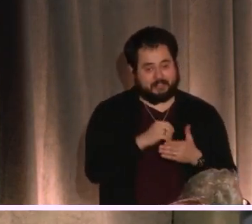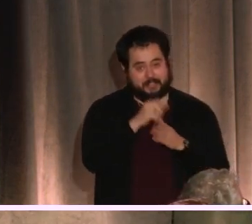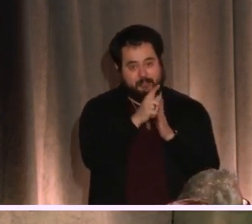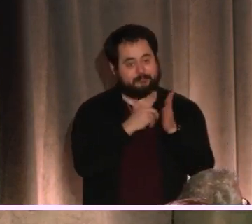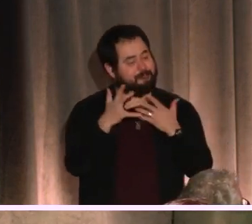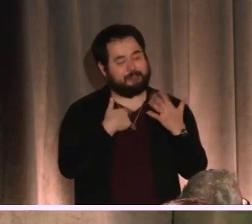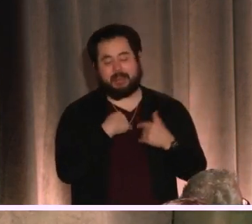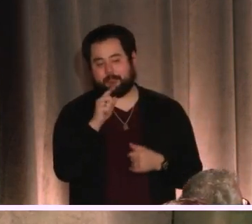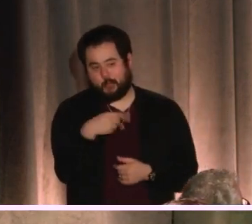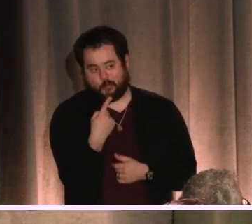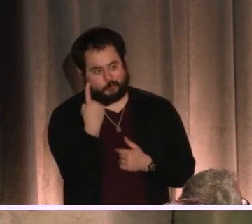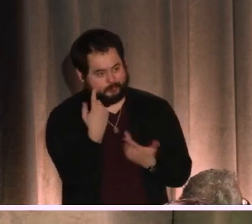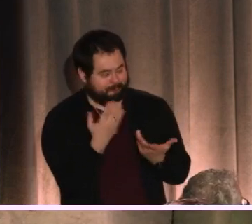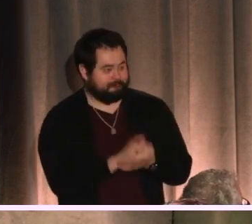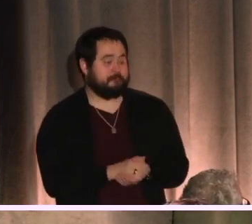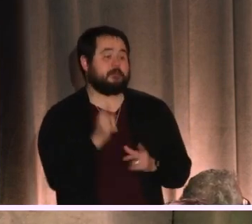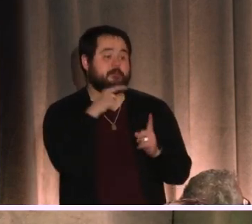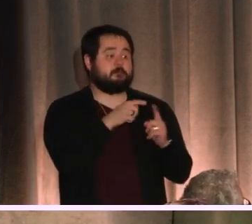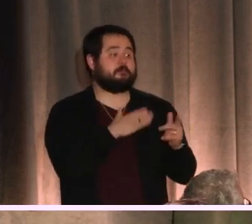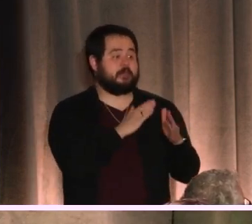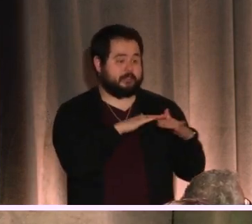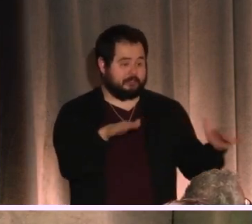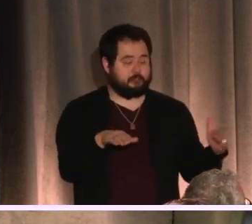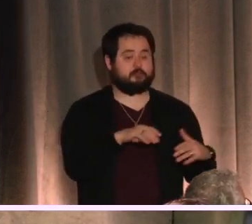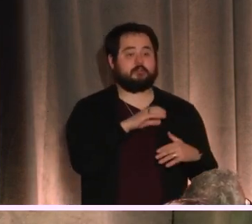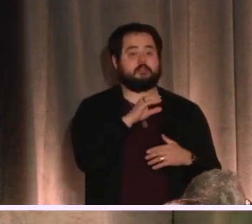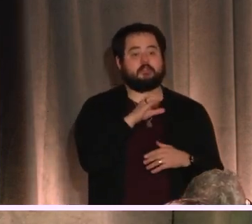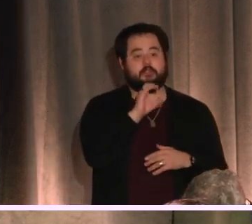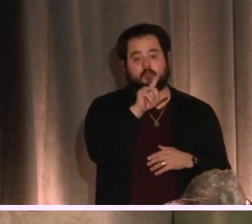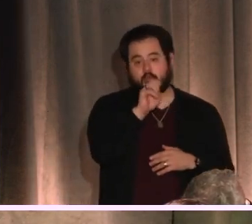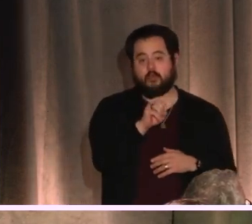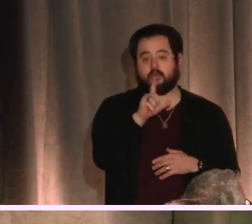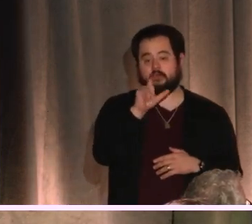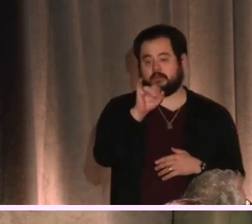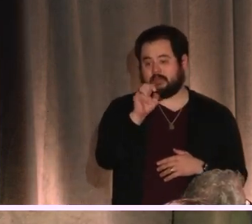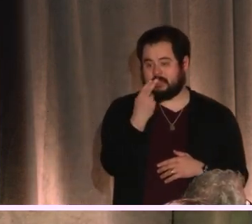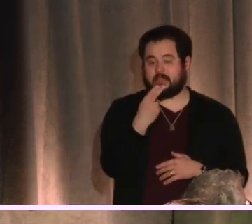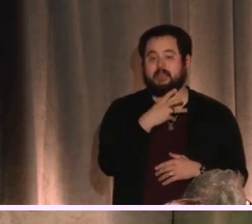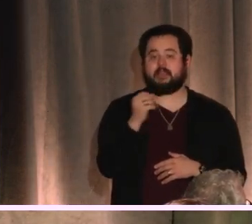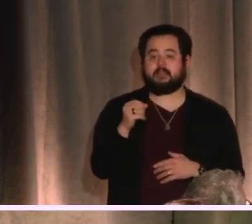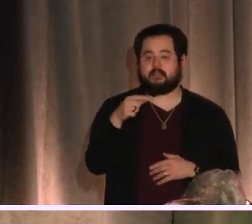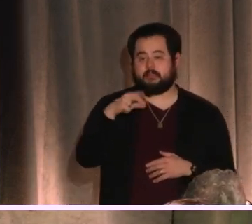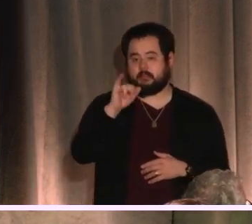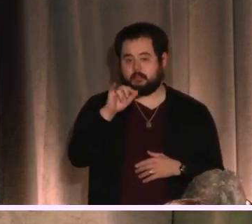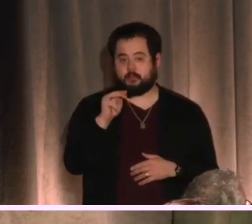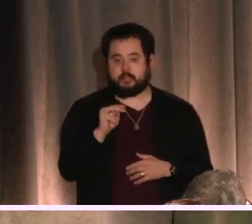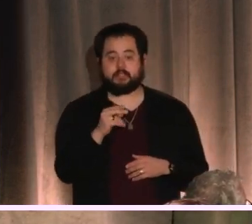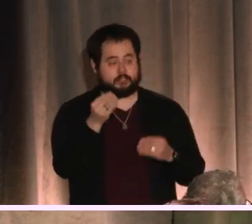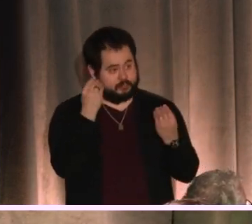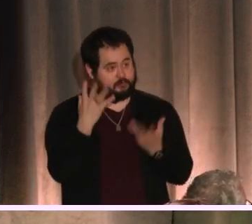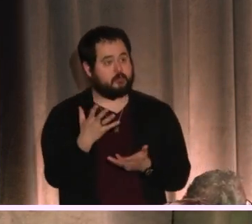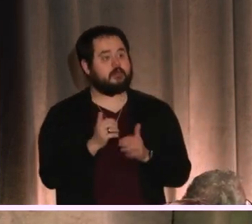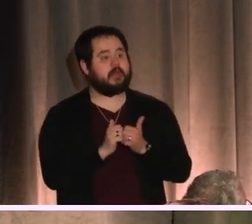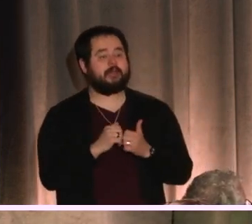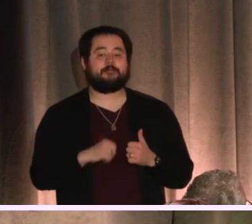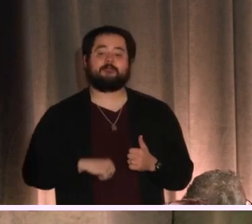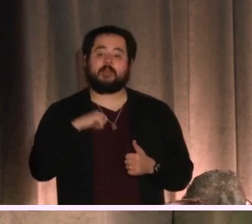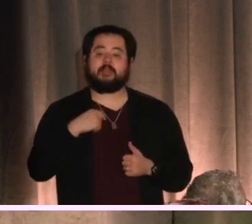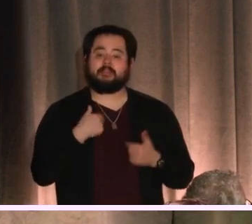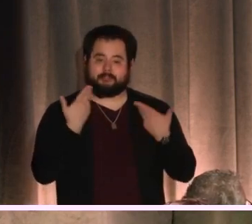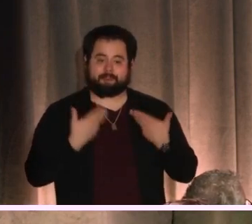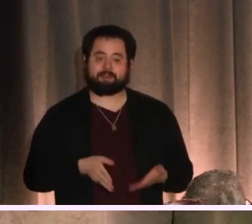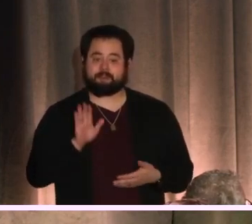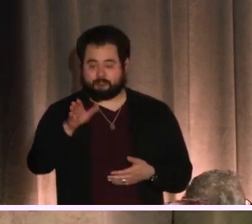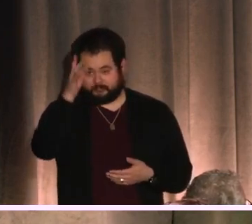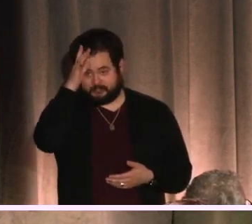To my children, Cole, Leah, and Quinn, please know how incredibly proud I am to be your dad, even